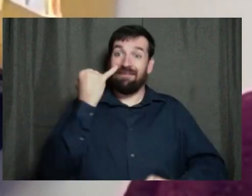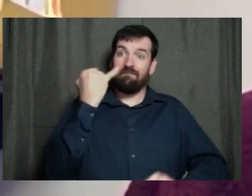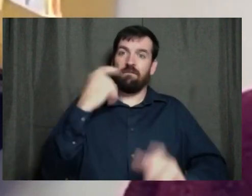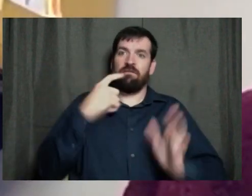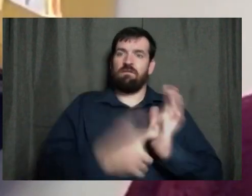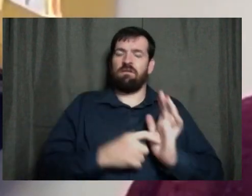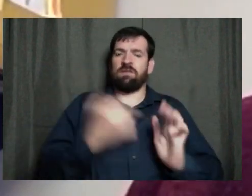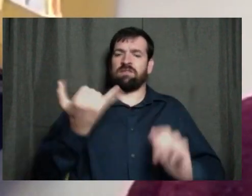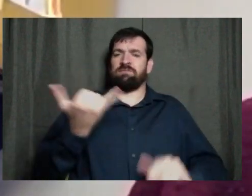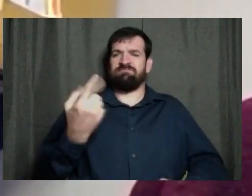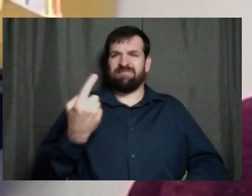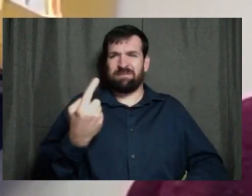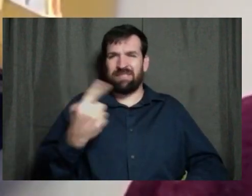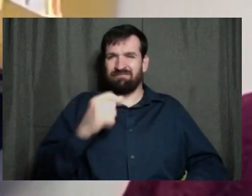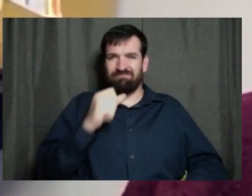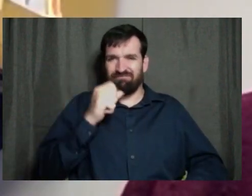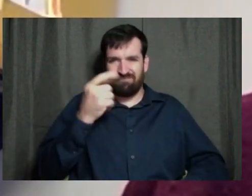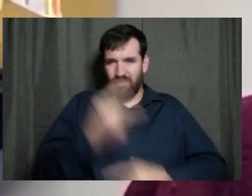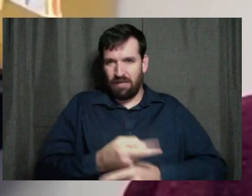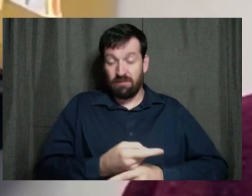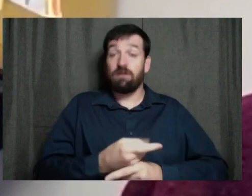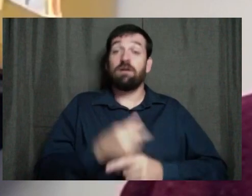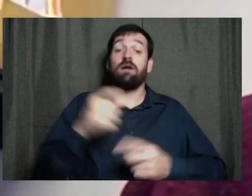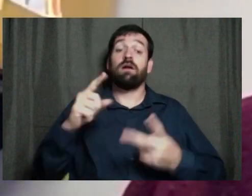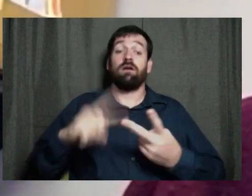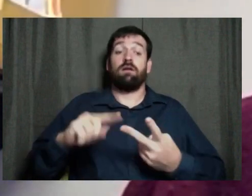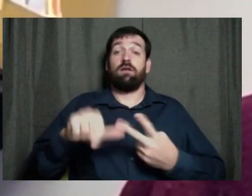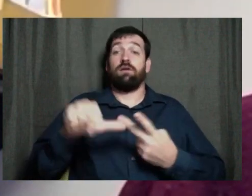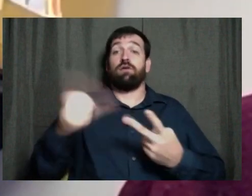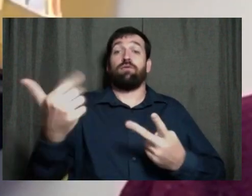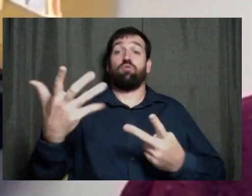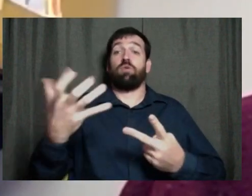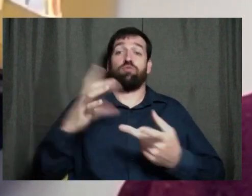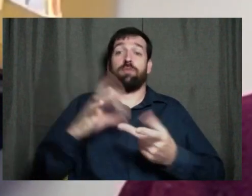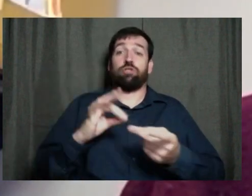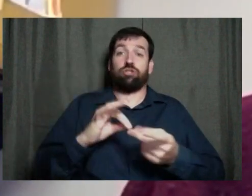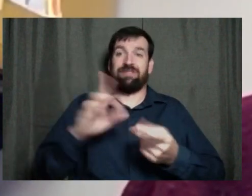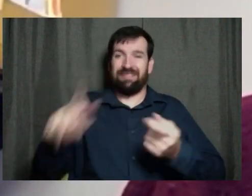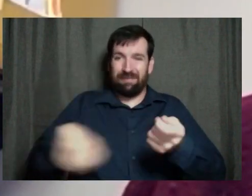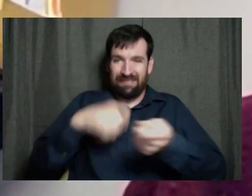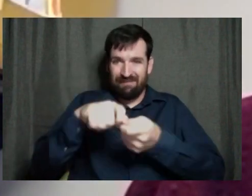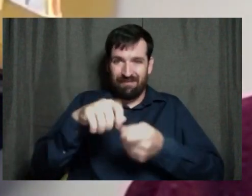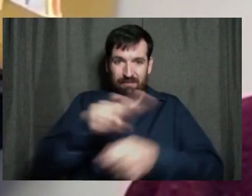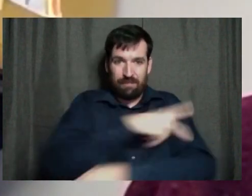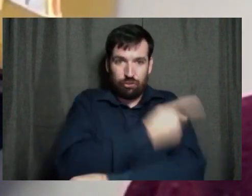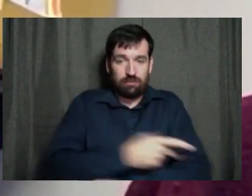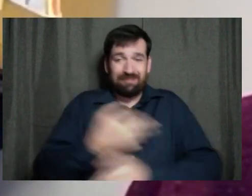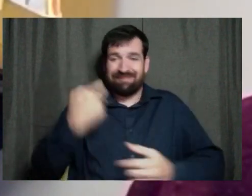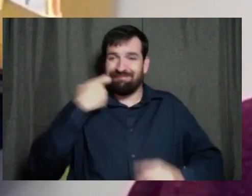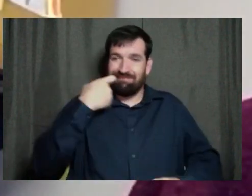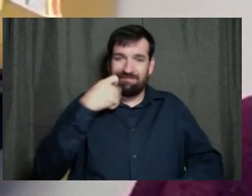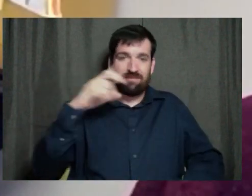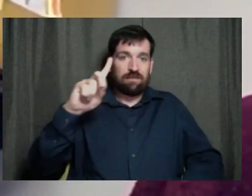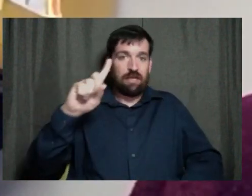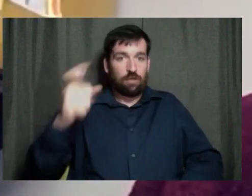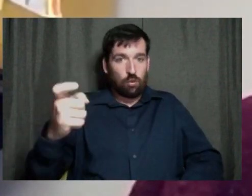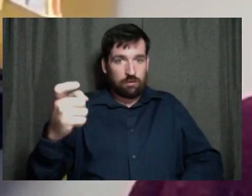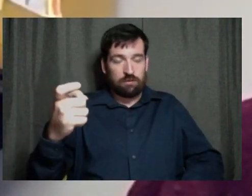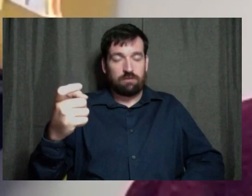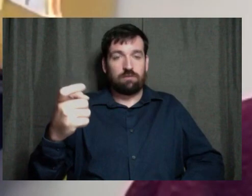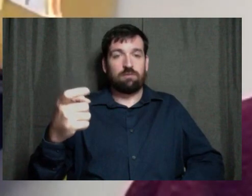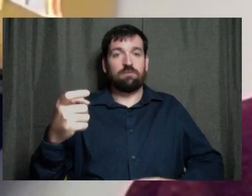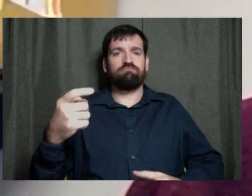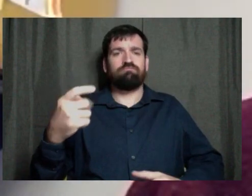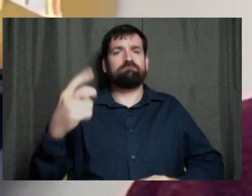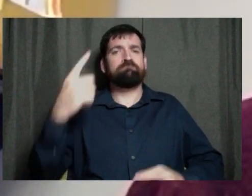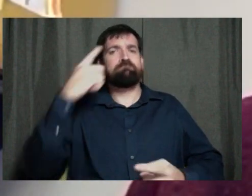right. And the other thing I wanted to mention specifically to patients that may have been recently diagnosed is consider